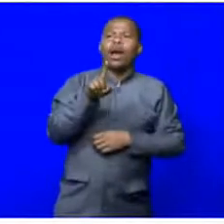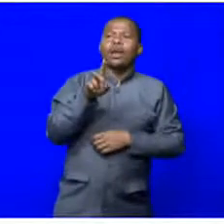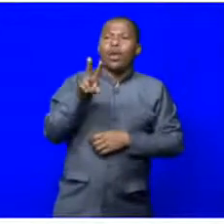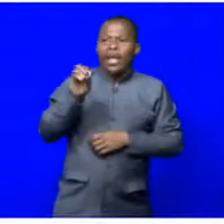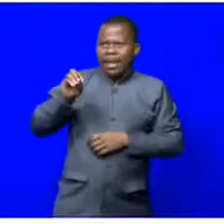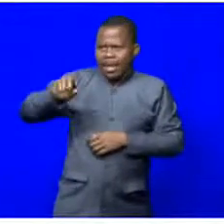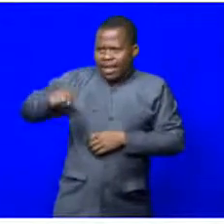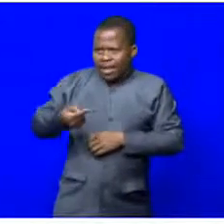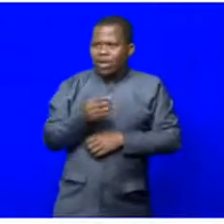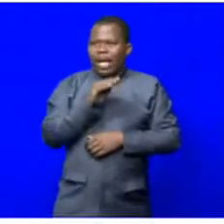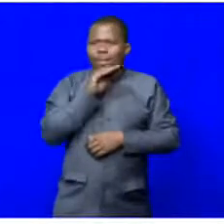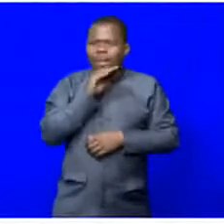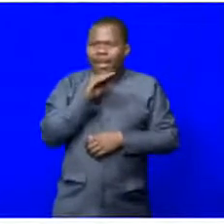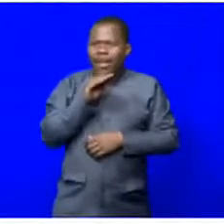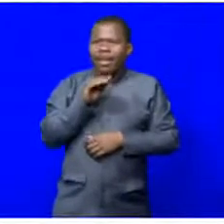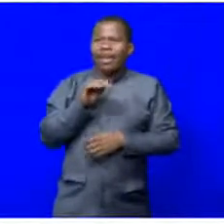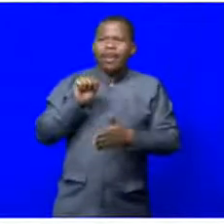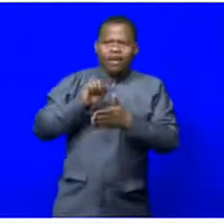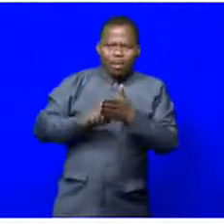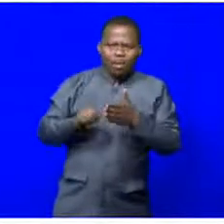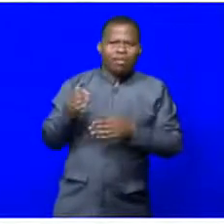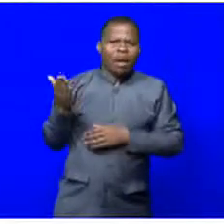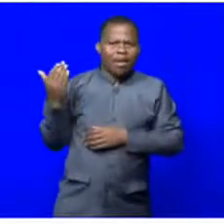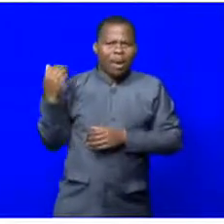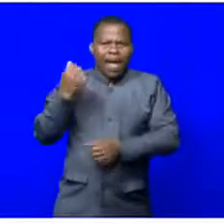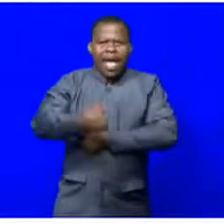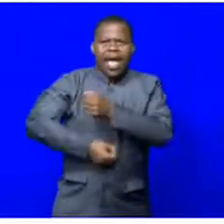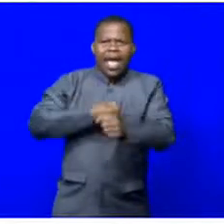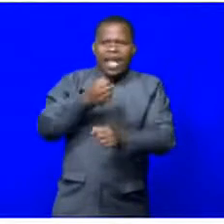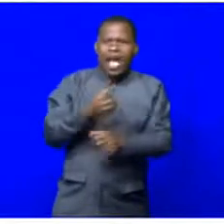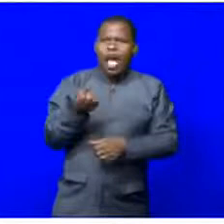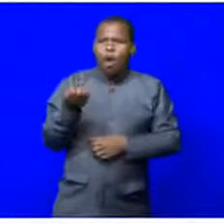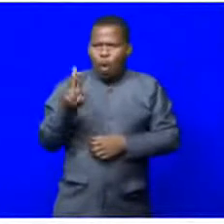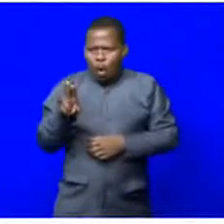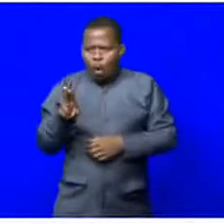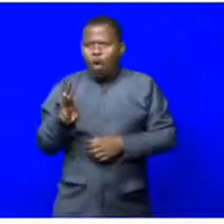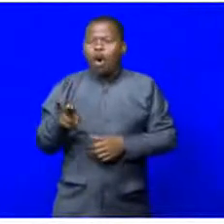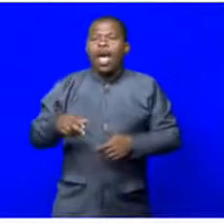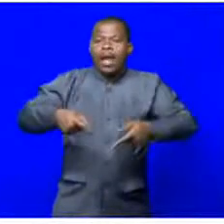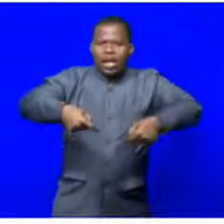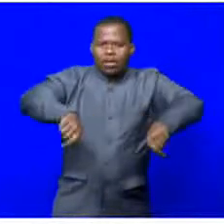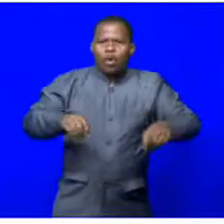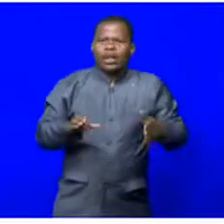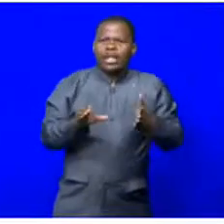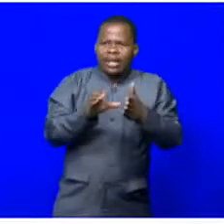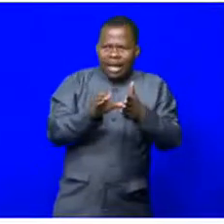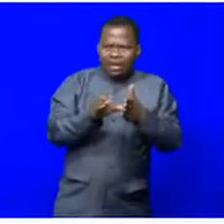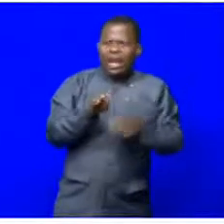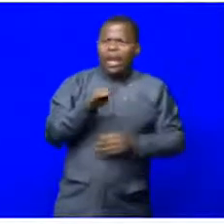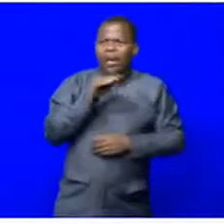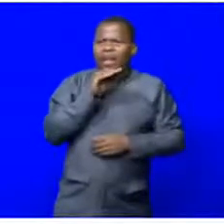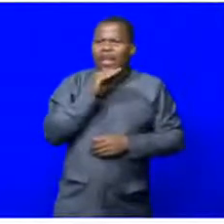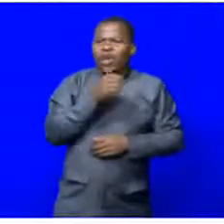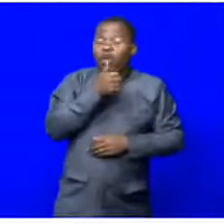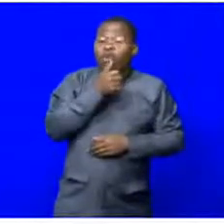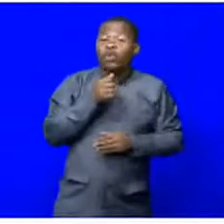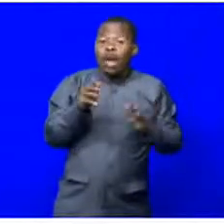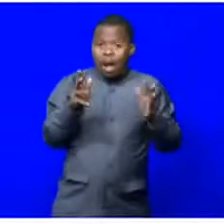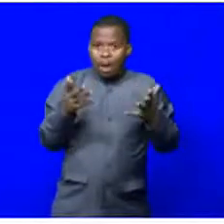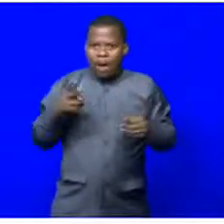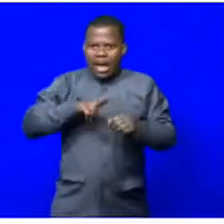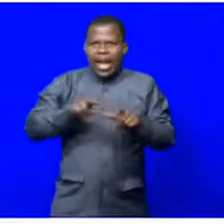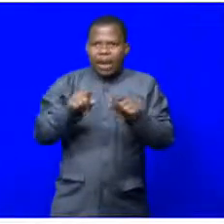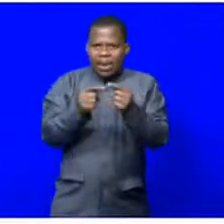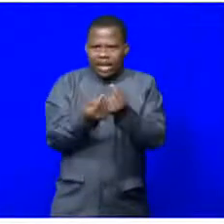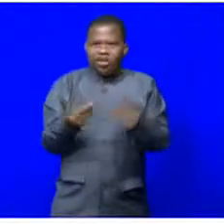120 mana ngathi lo yayini then ke le aka sports council ngehambe sengiphi kanzi emacembu